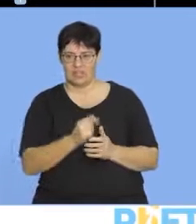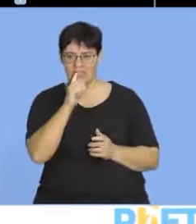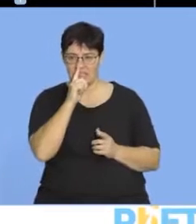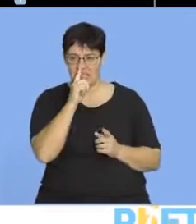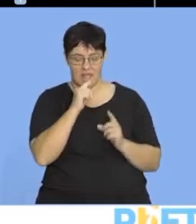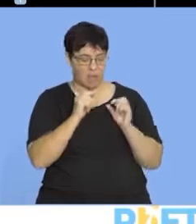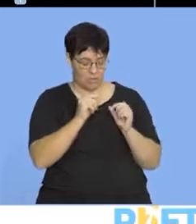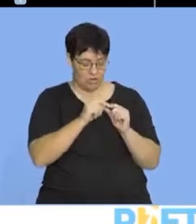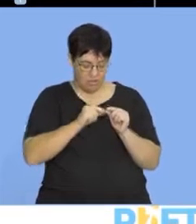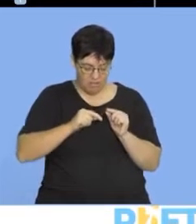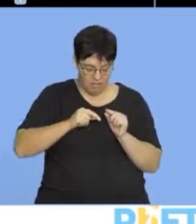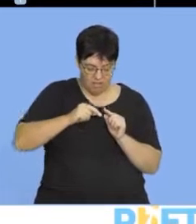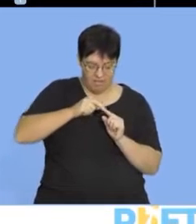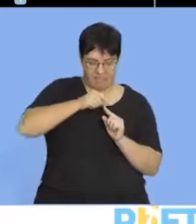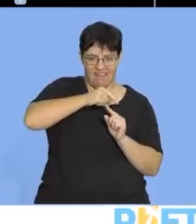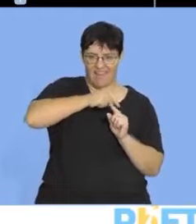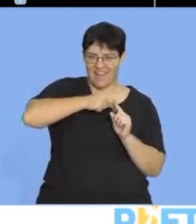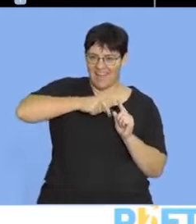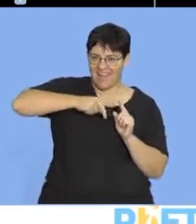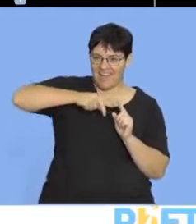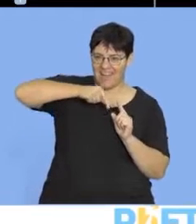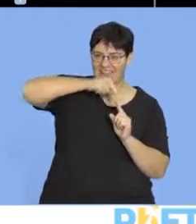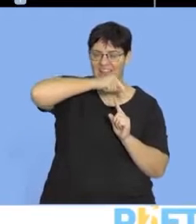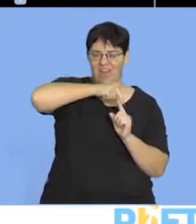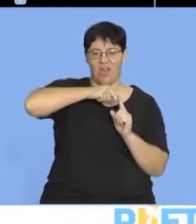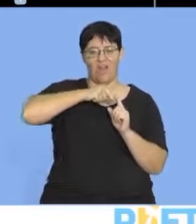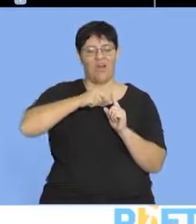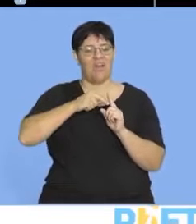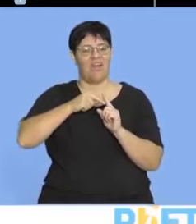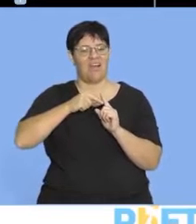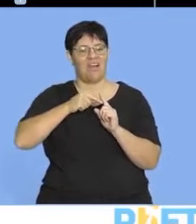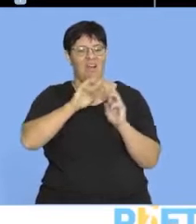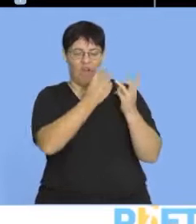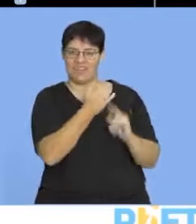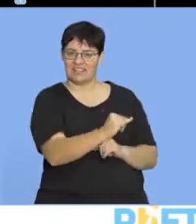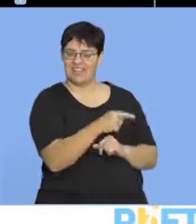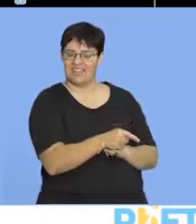can see it goes all the way around the Earth still.